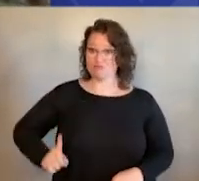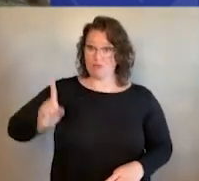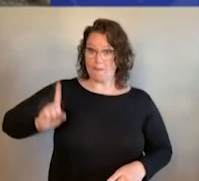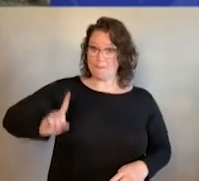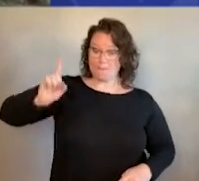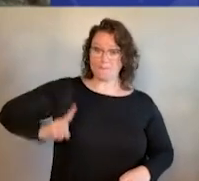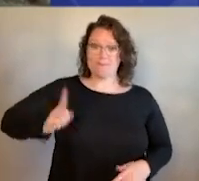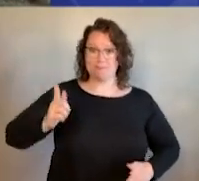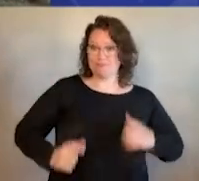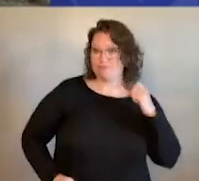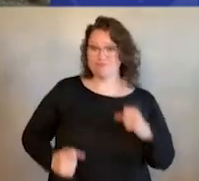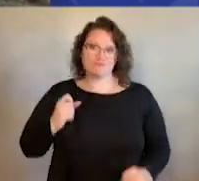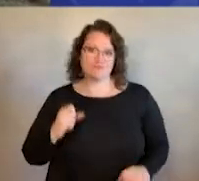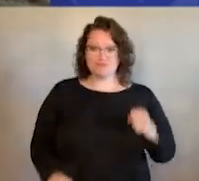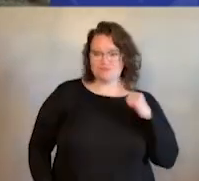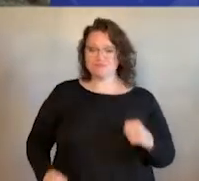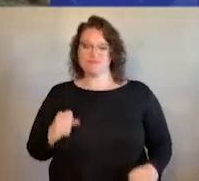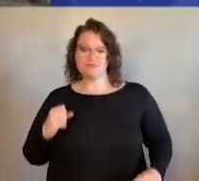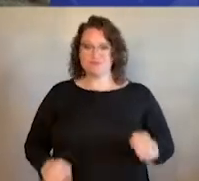up, jogging.